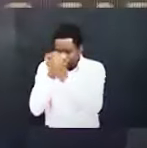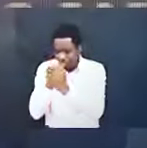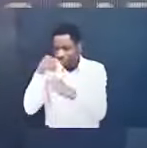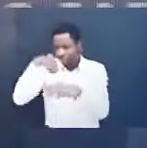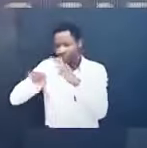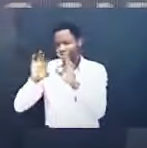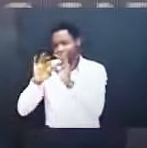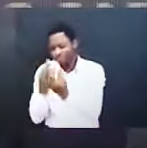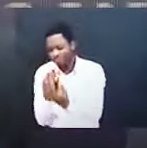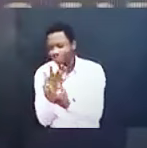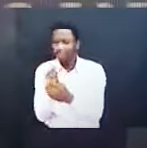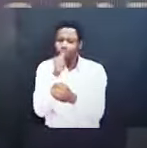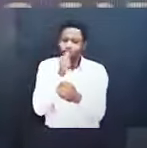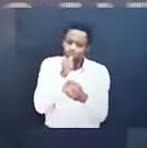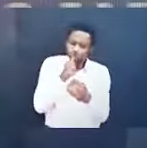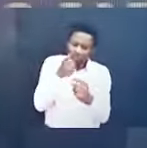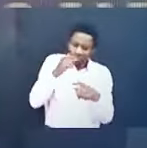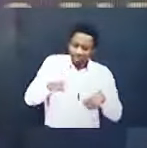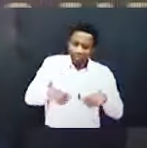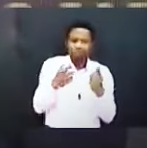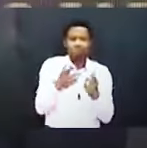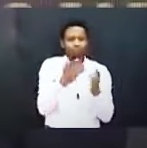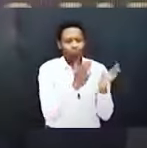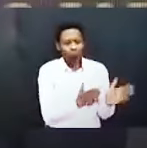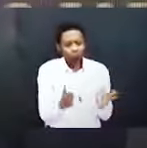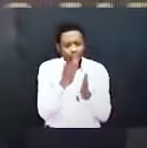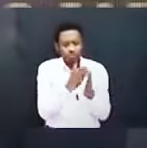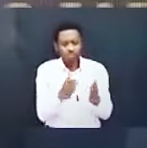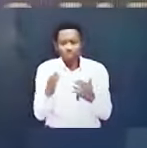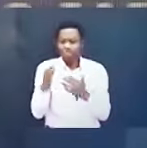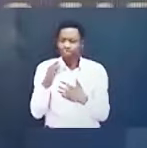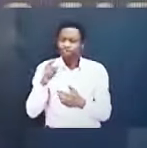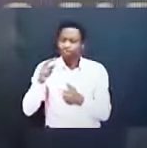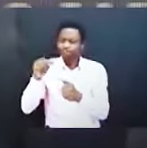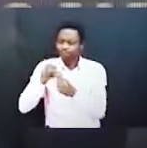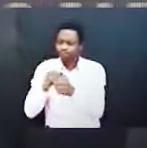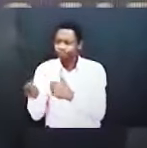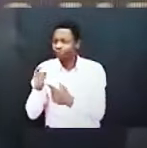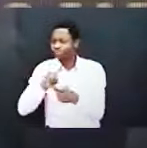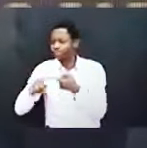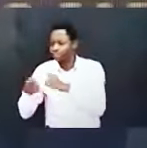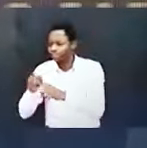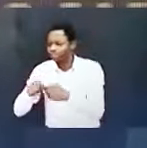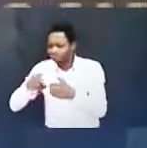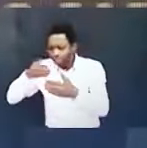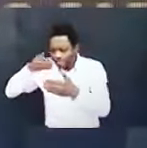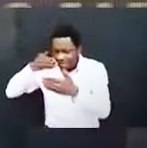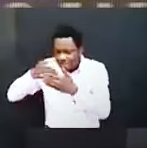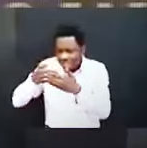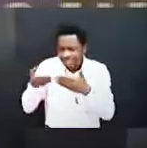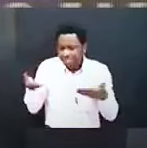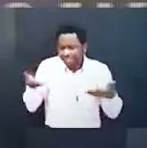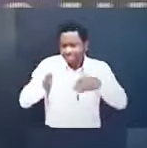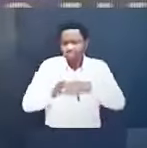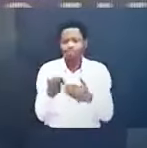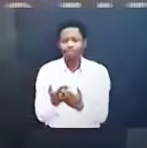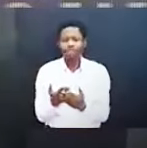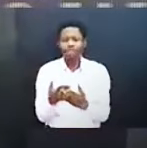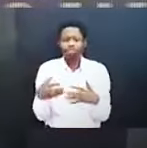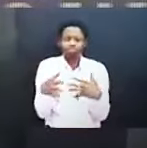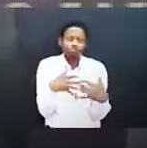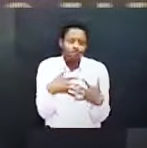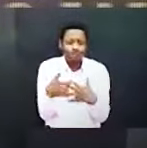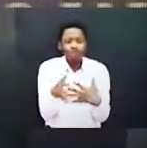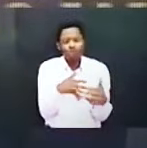in private. To prepare each other for the approach of death. And to comfort each other in